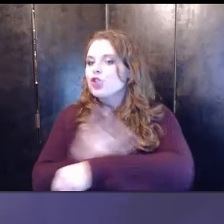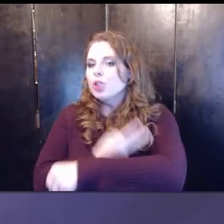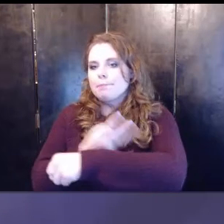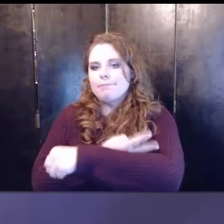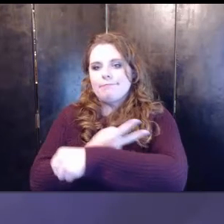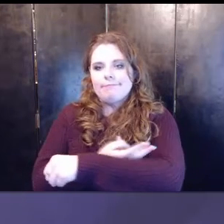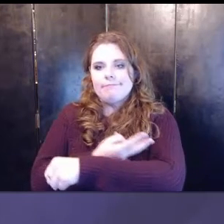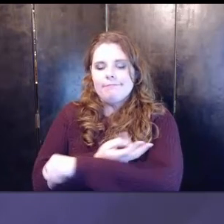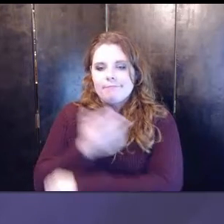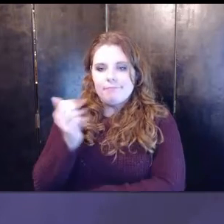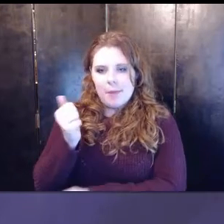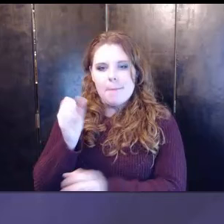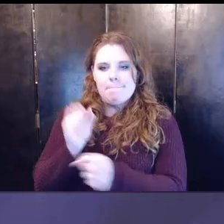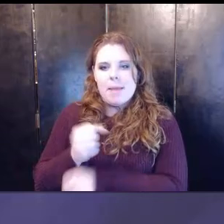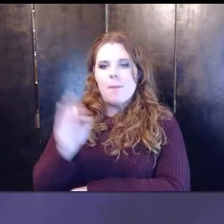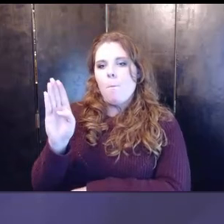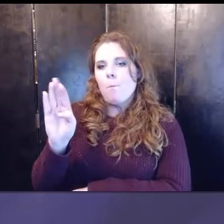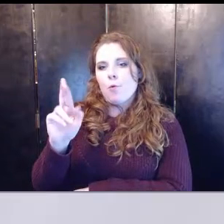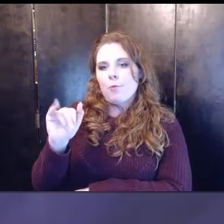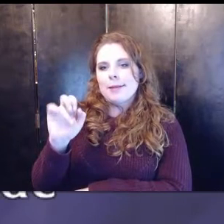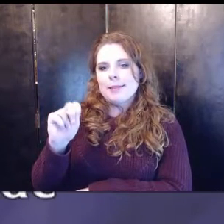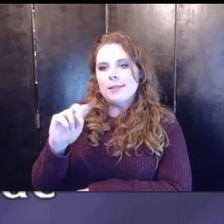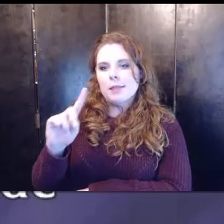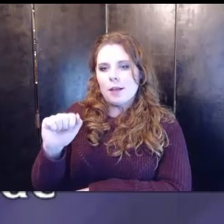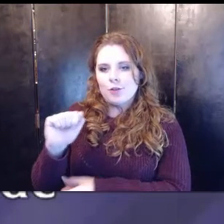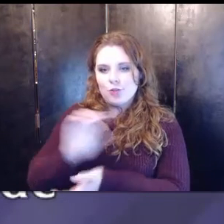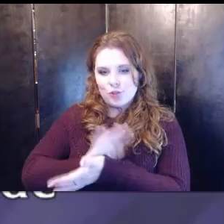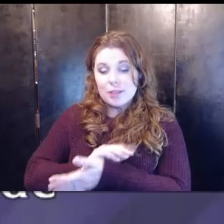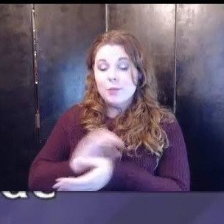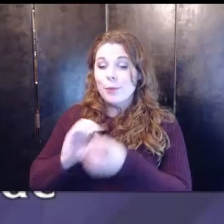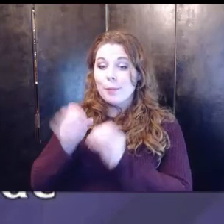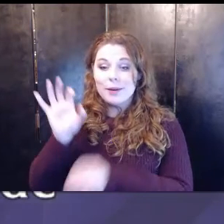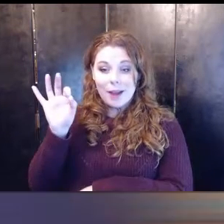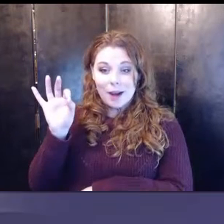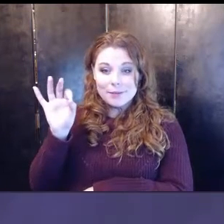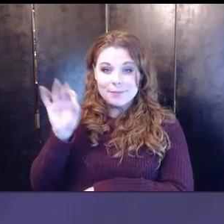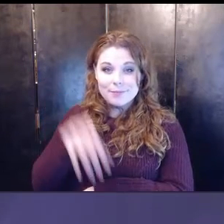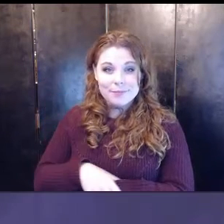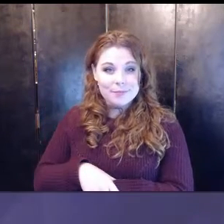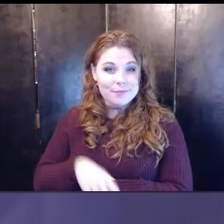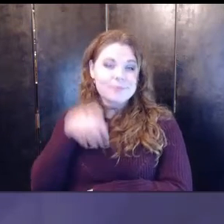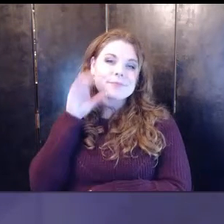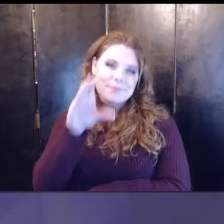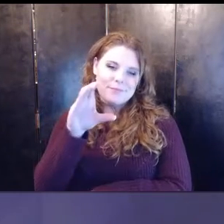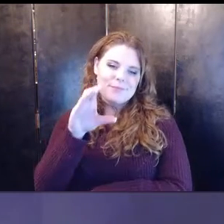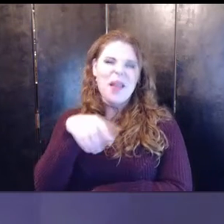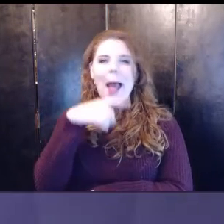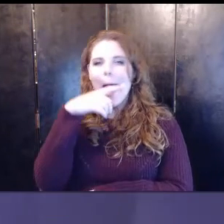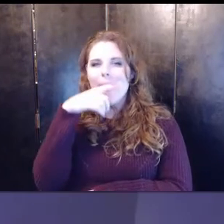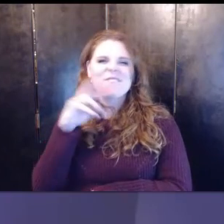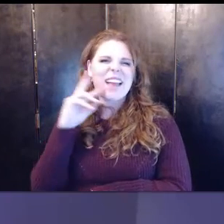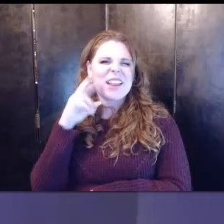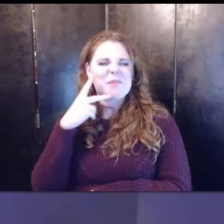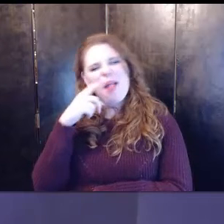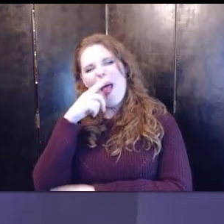used to make the Brinza cheese. The answer to question 9 is C. Ugly